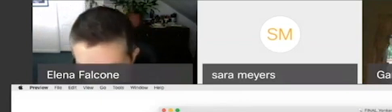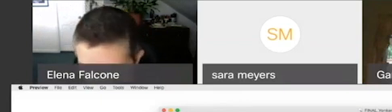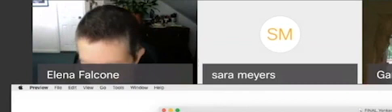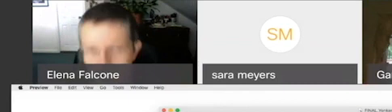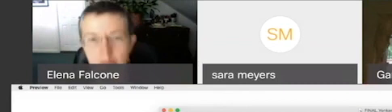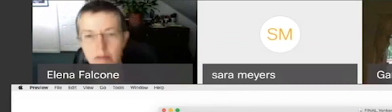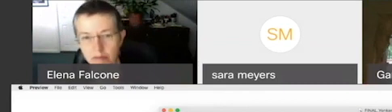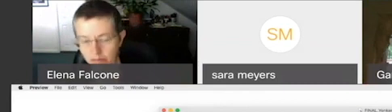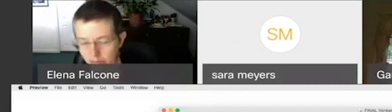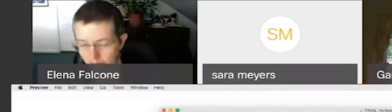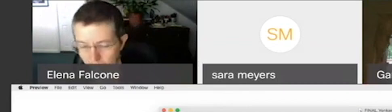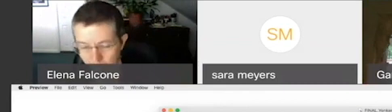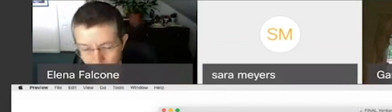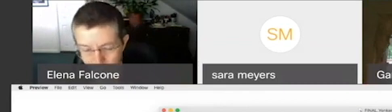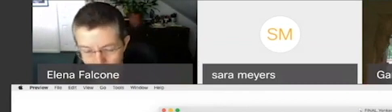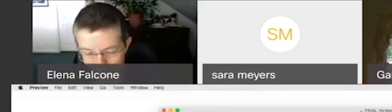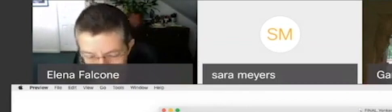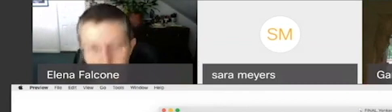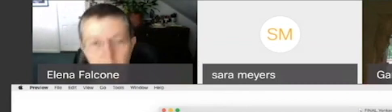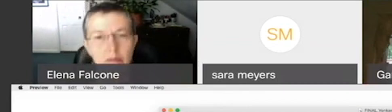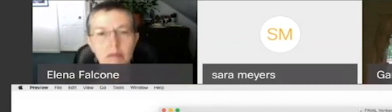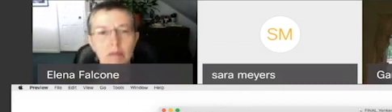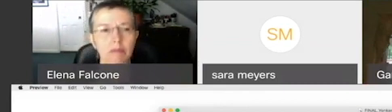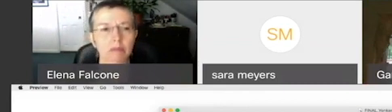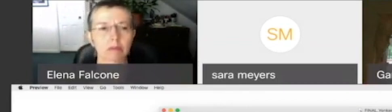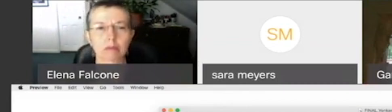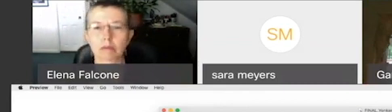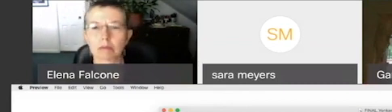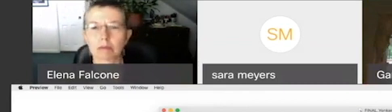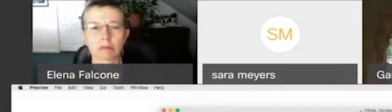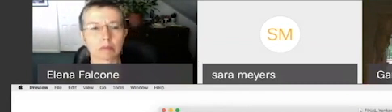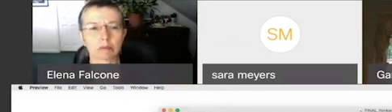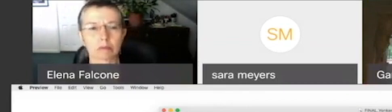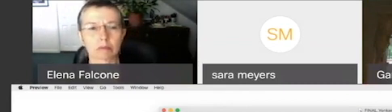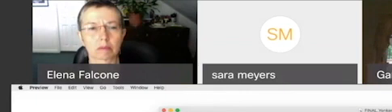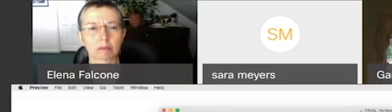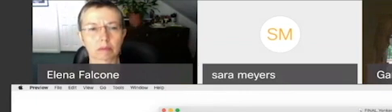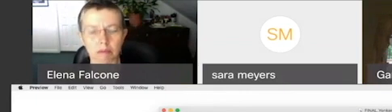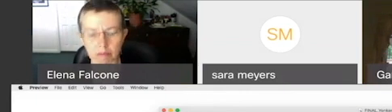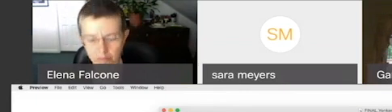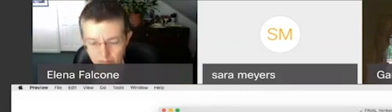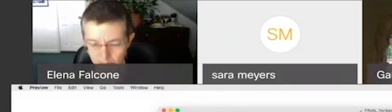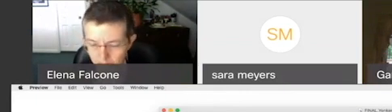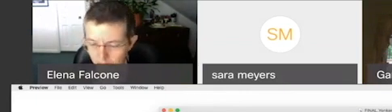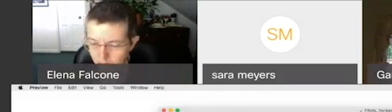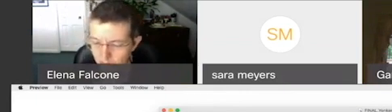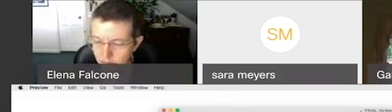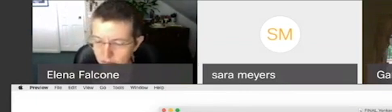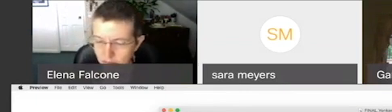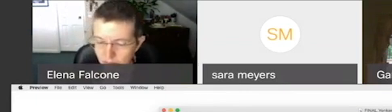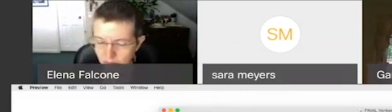tool that determines how cases are assessed. All right, there's going to be It's